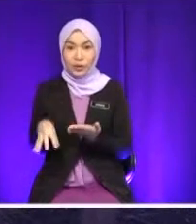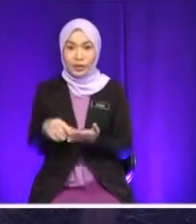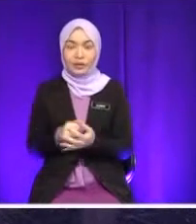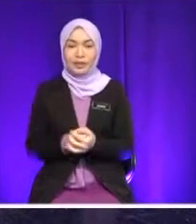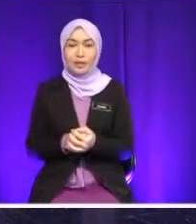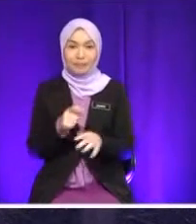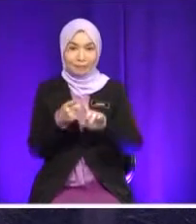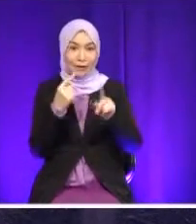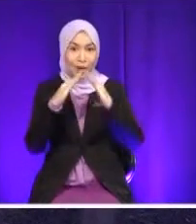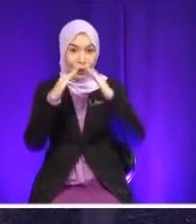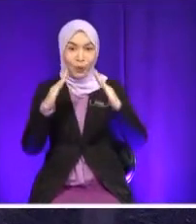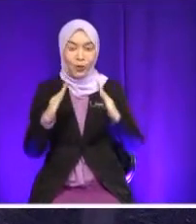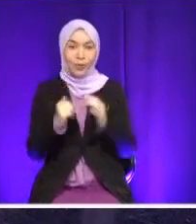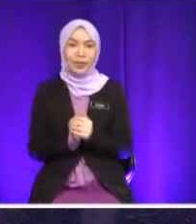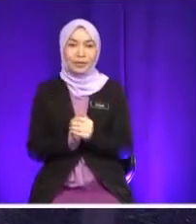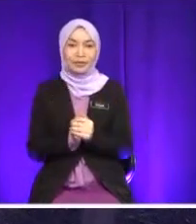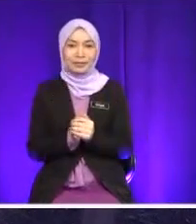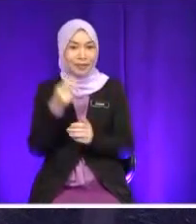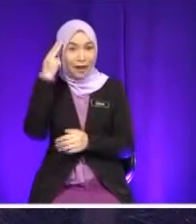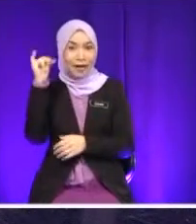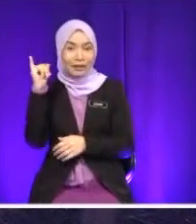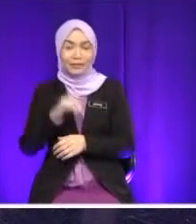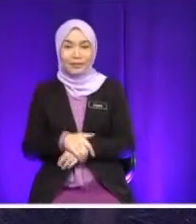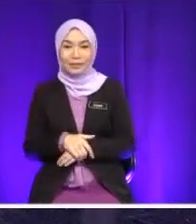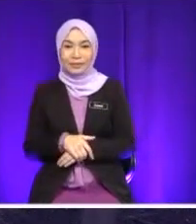they are. Hi!